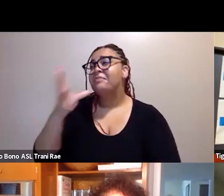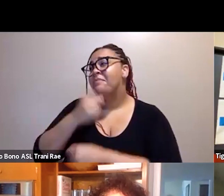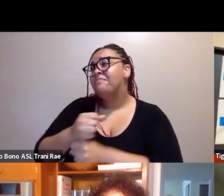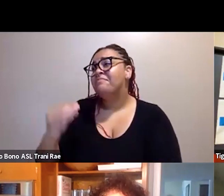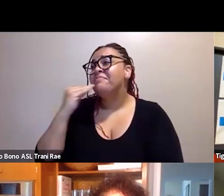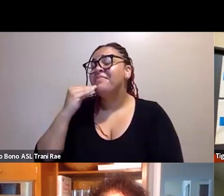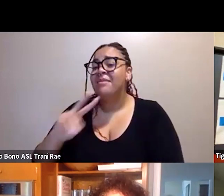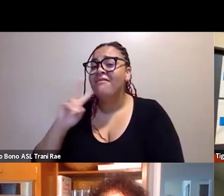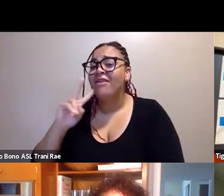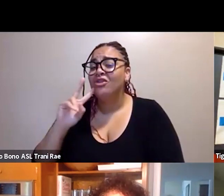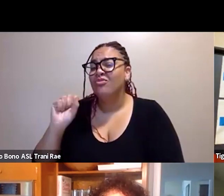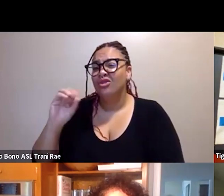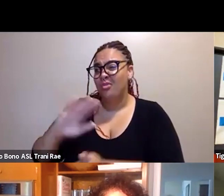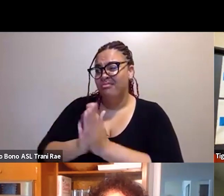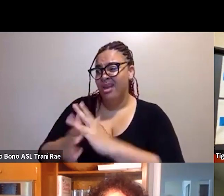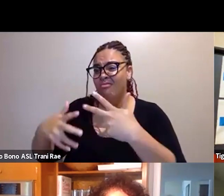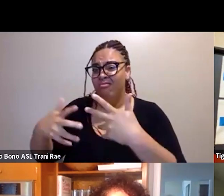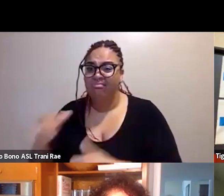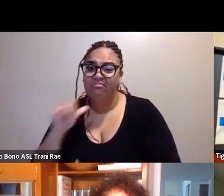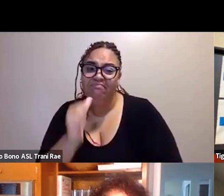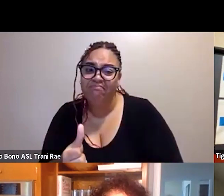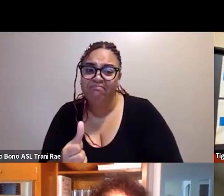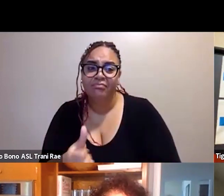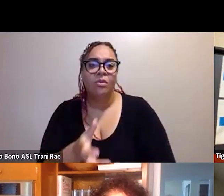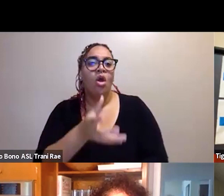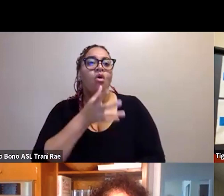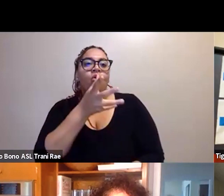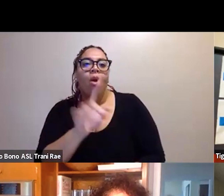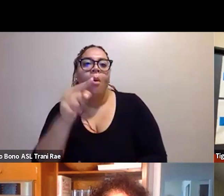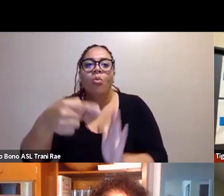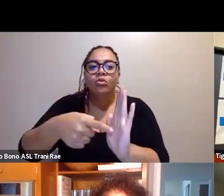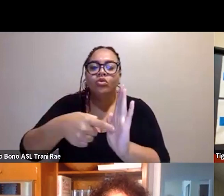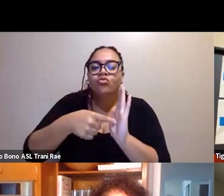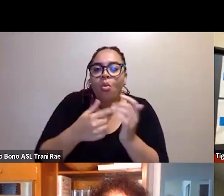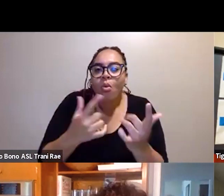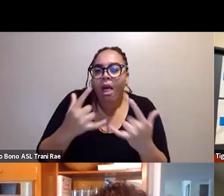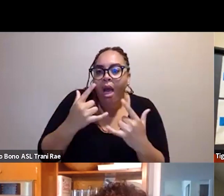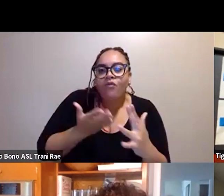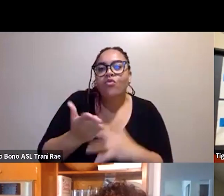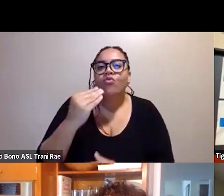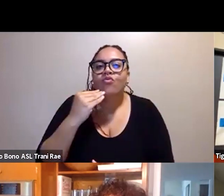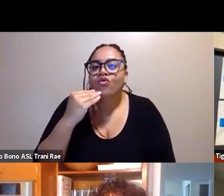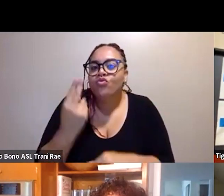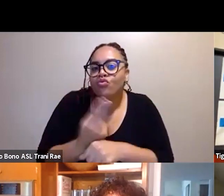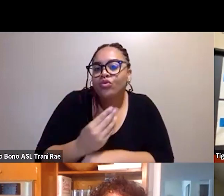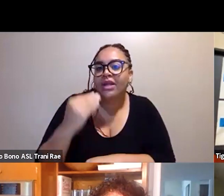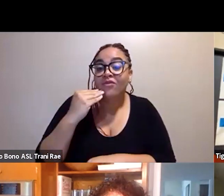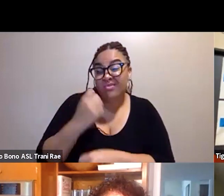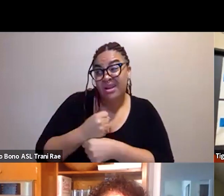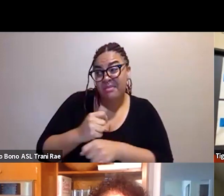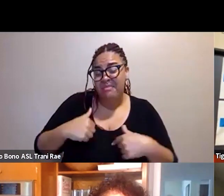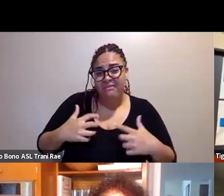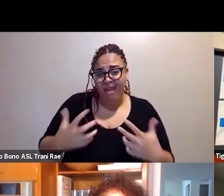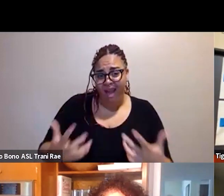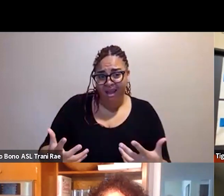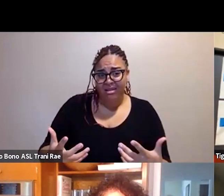I wouldn't be fat. Grandma only showed love through food and it made me fat. Sibling